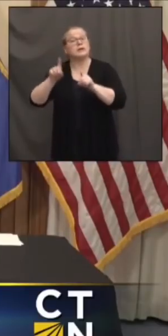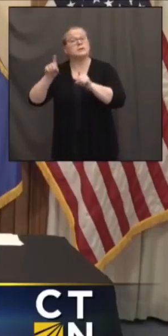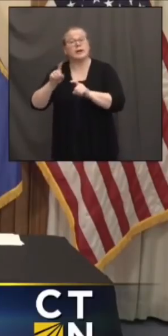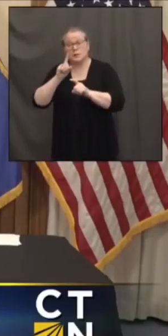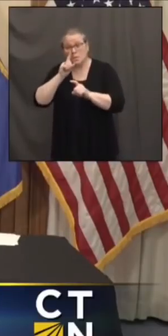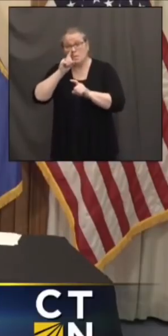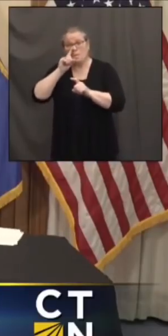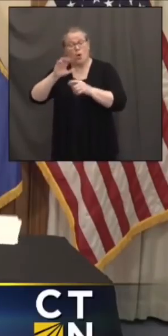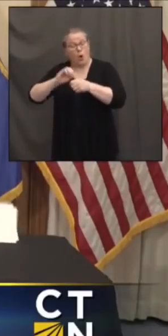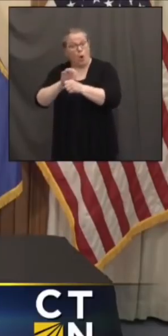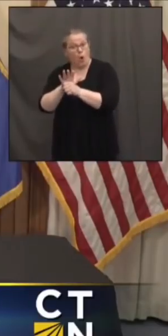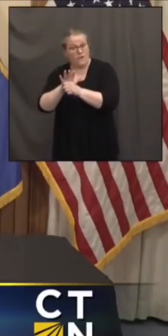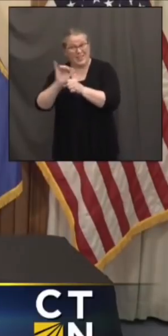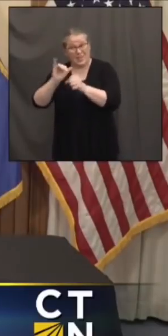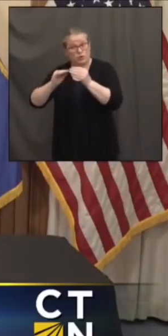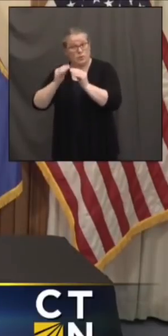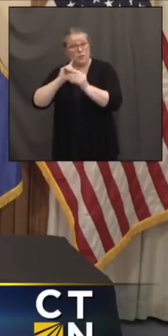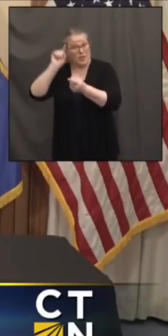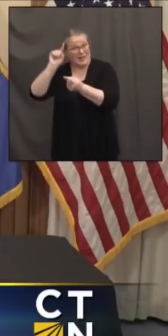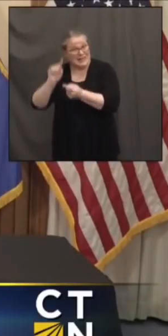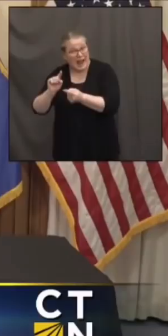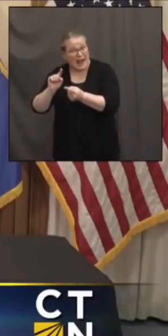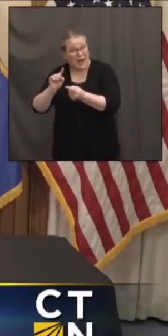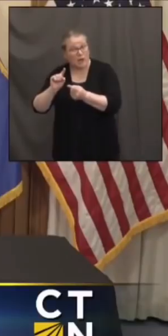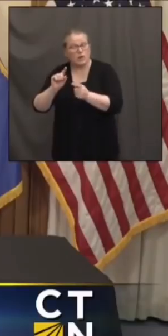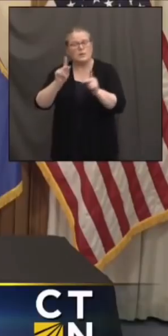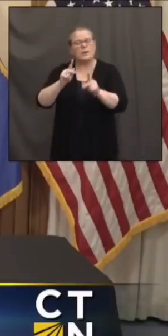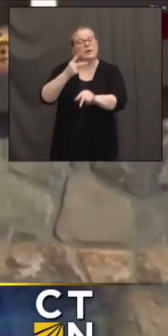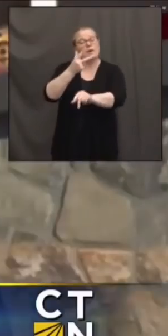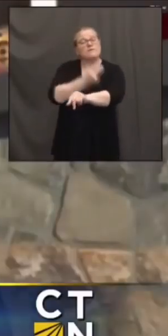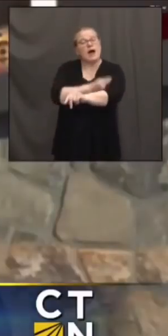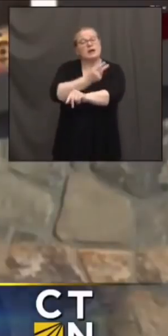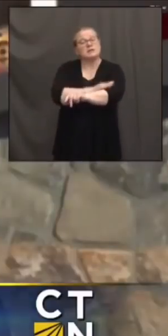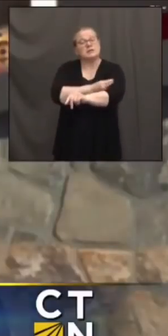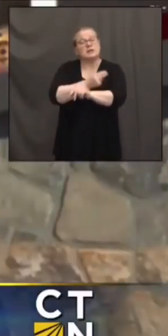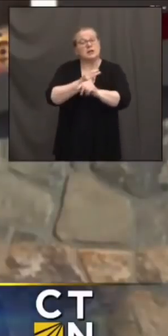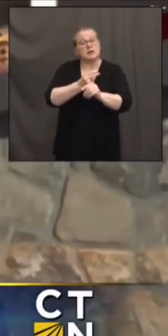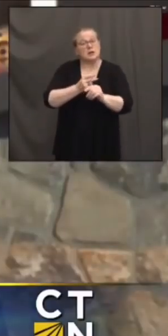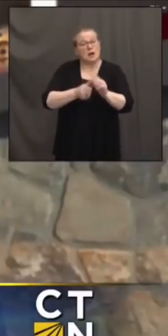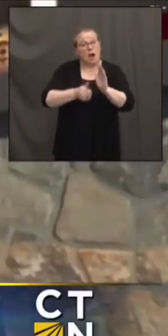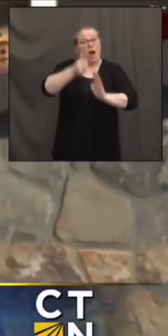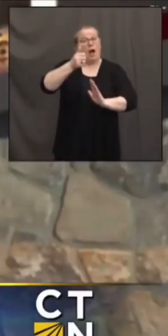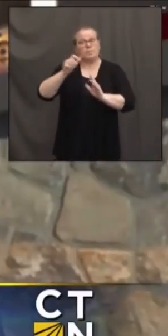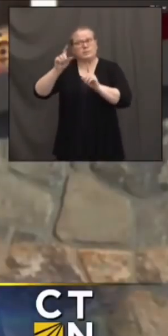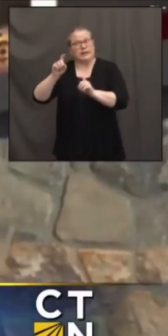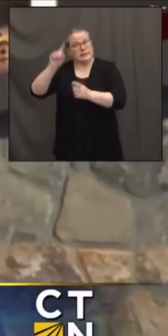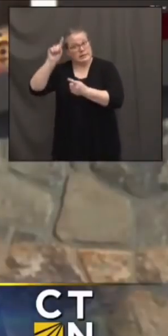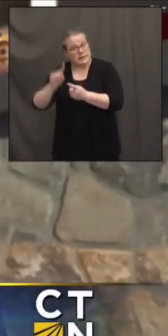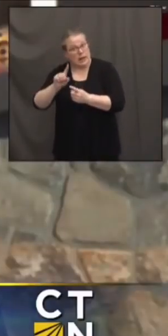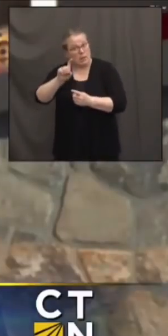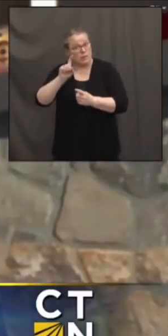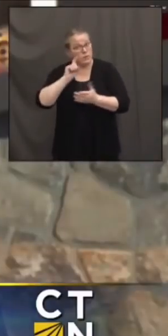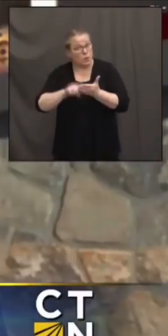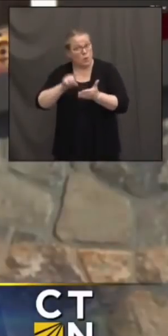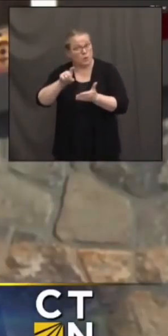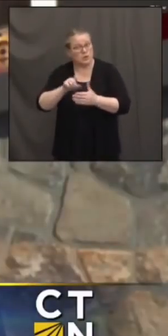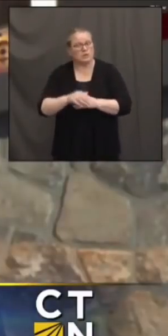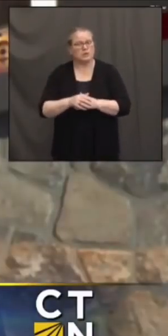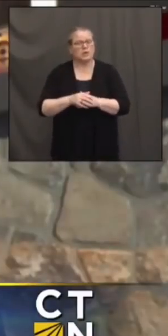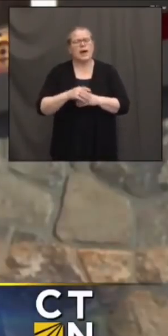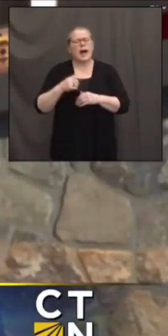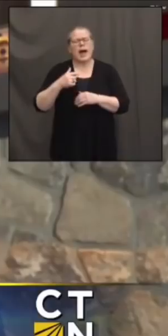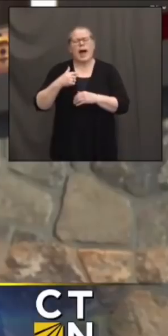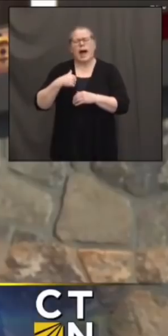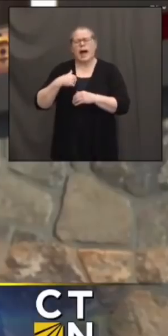many people vaccinated? Yeah, I actually don't think testing's down. I think testing's up. I think what's happening around the country is that more of the